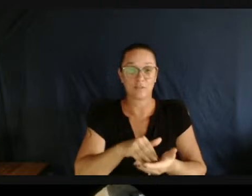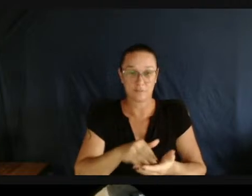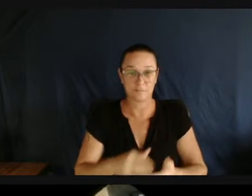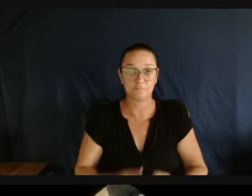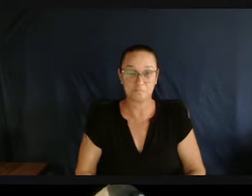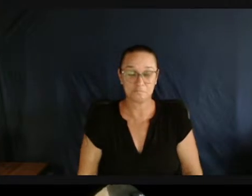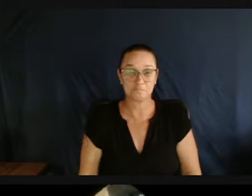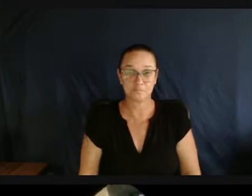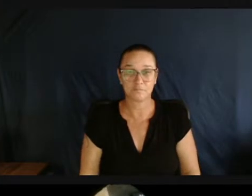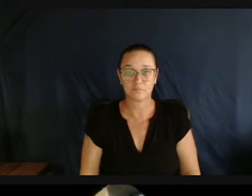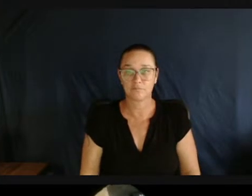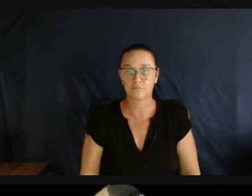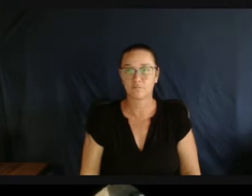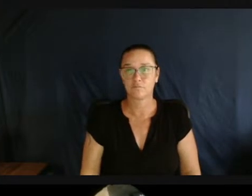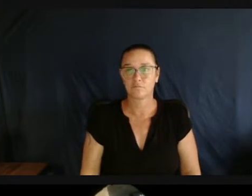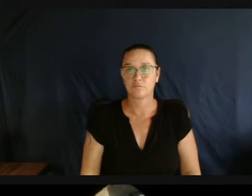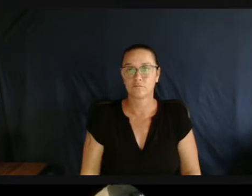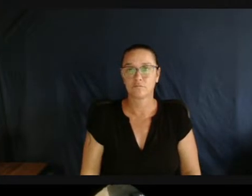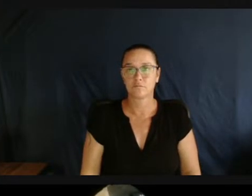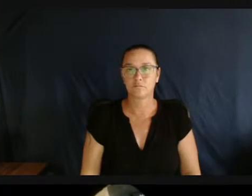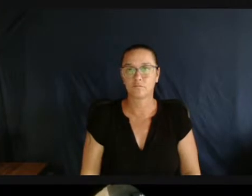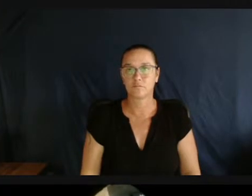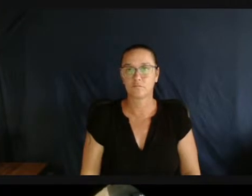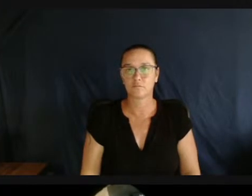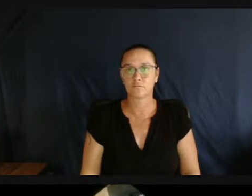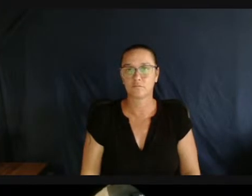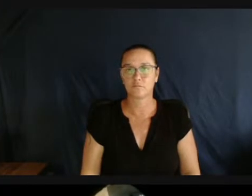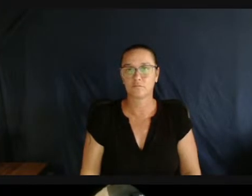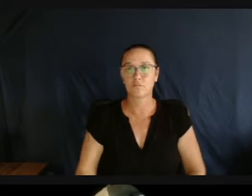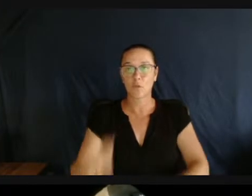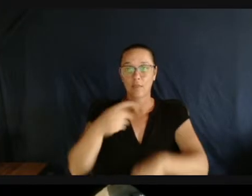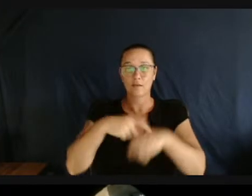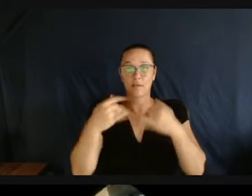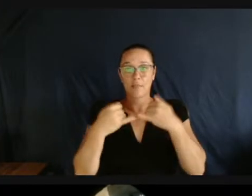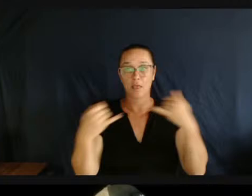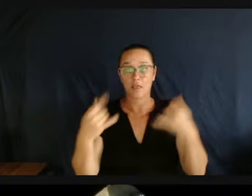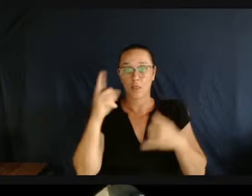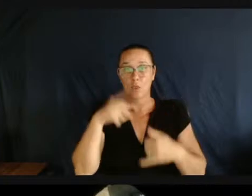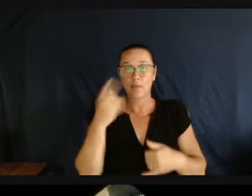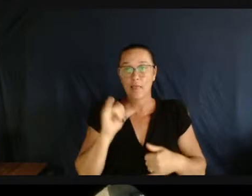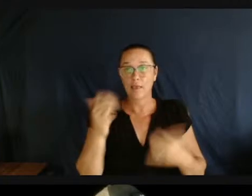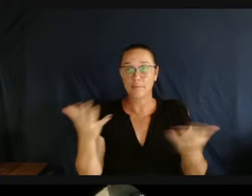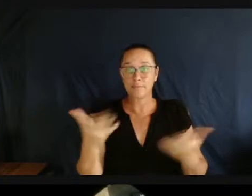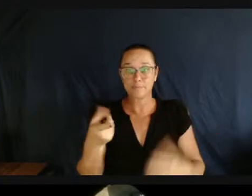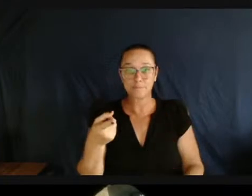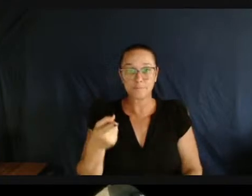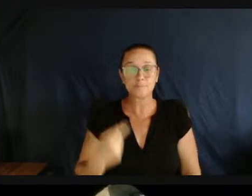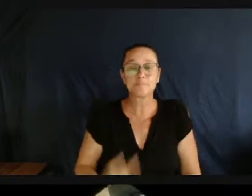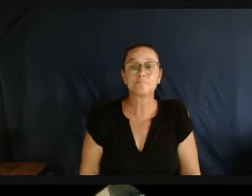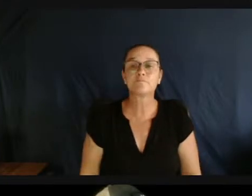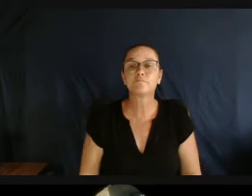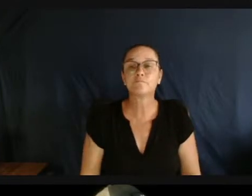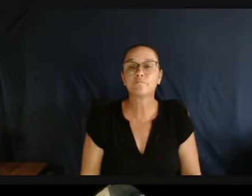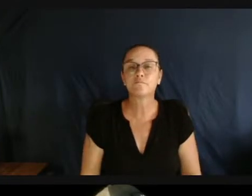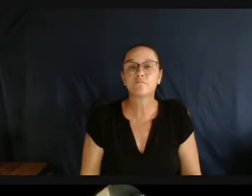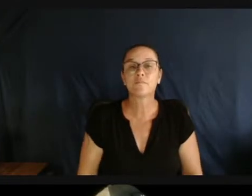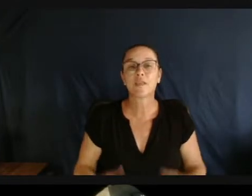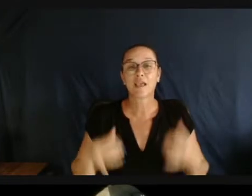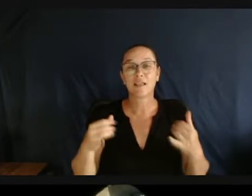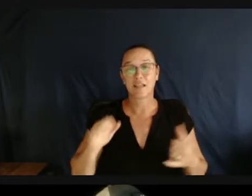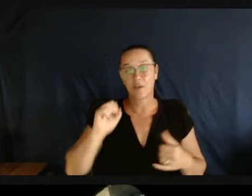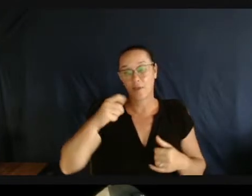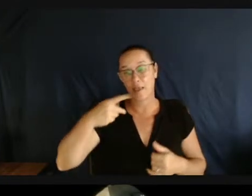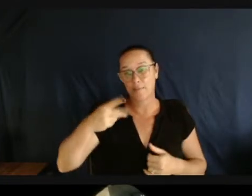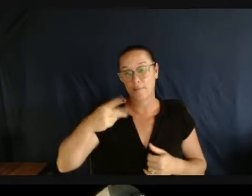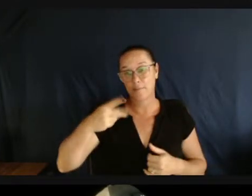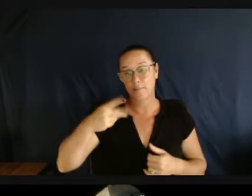other data as well. So the timeline now looks like this. We're up to episode 16. There's the